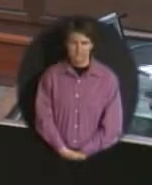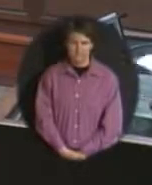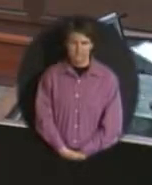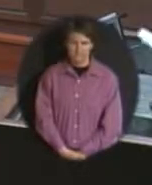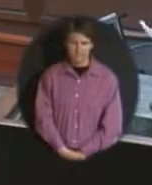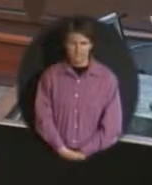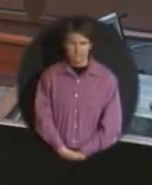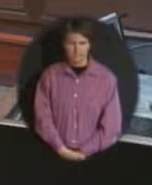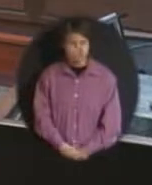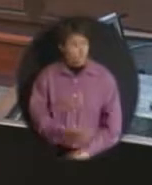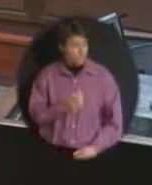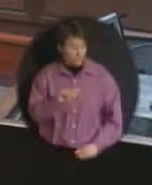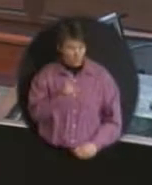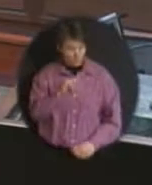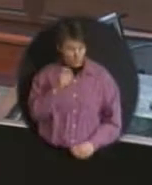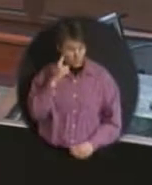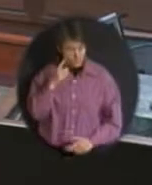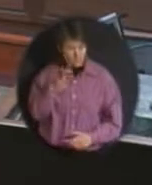Any other questions from board members?